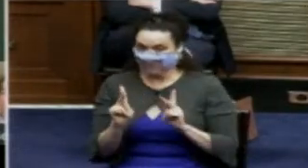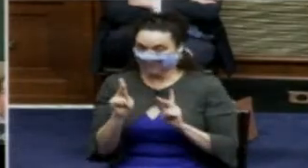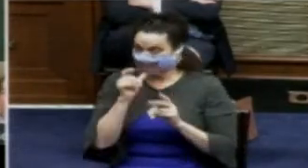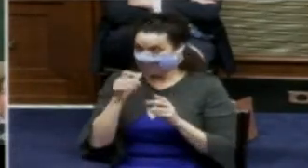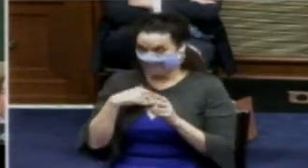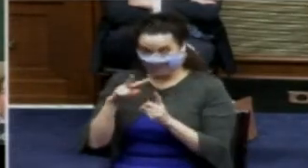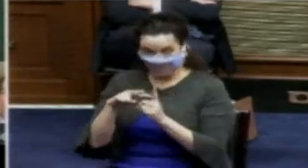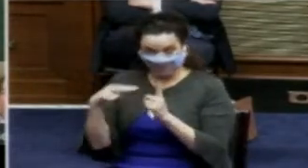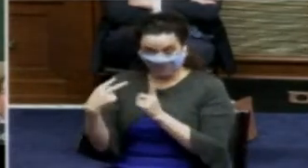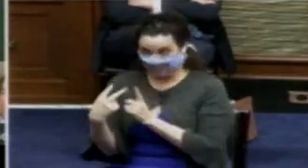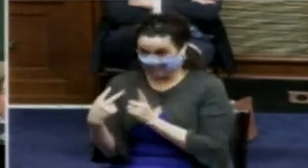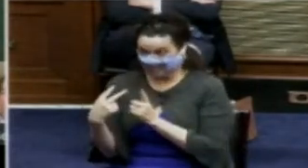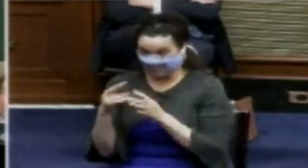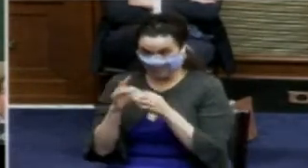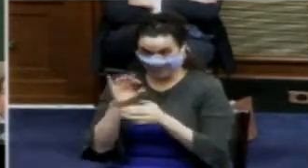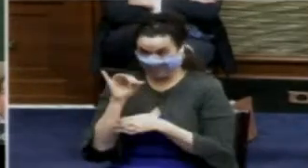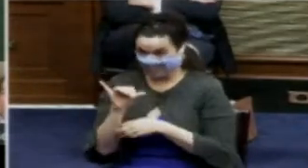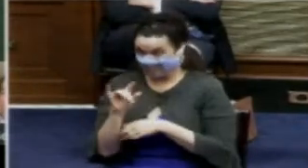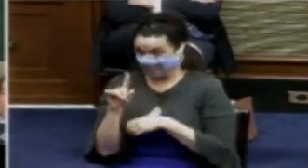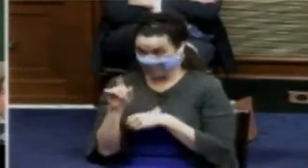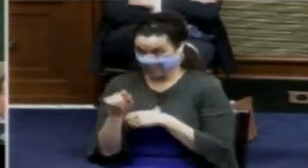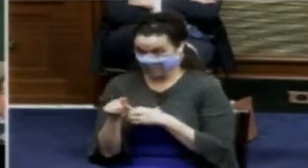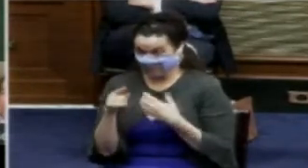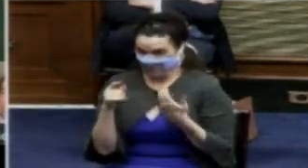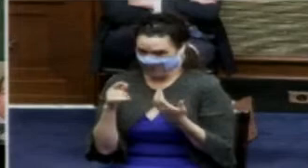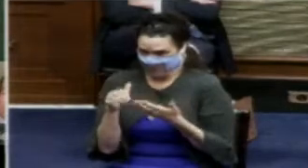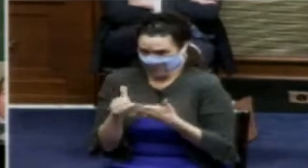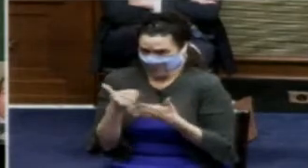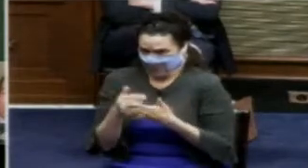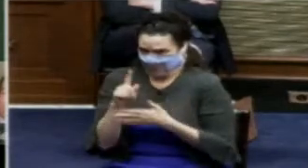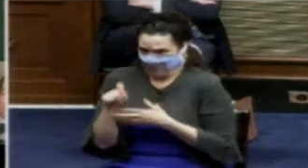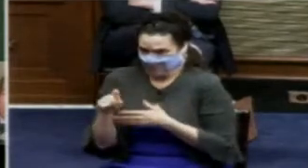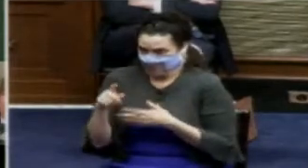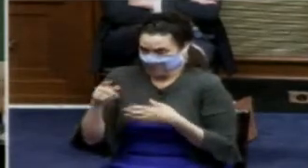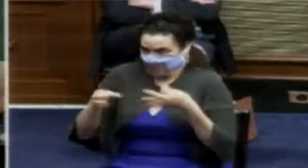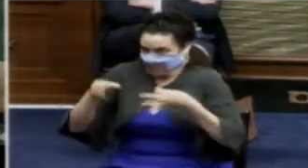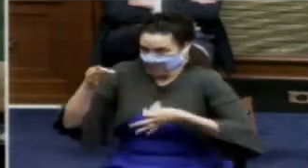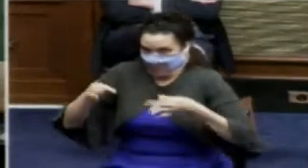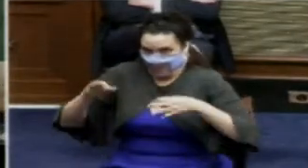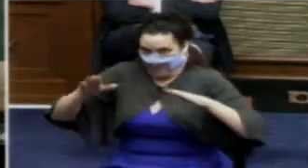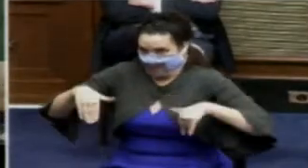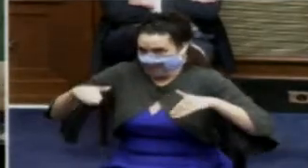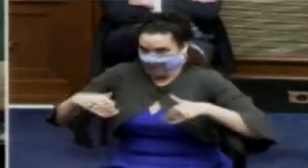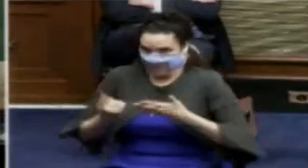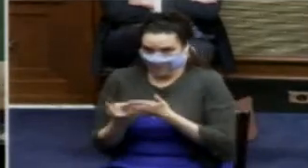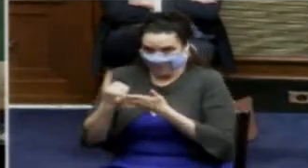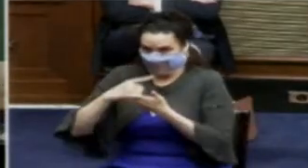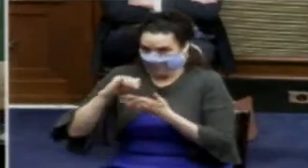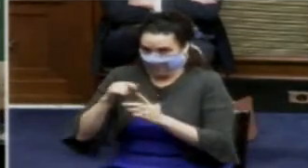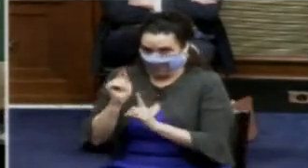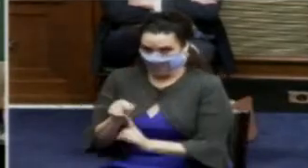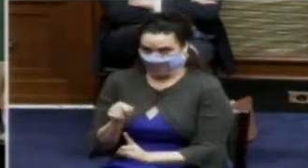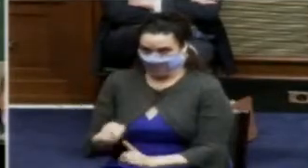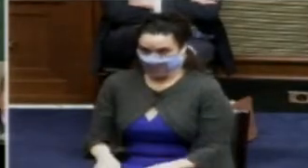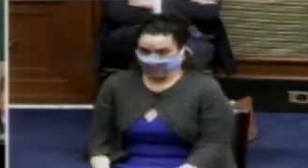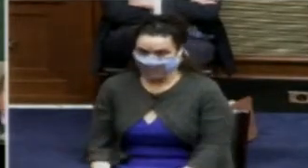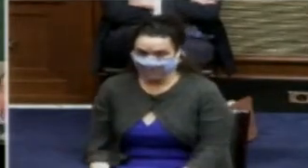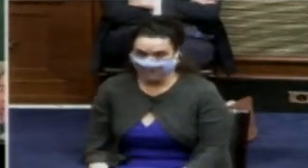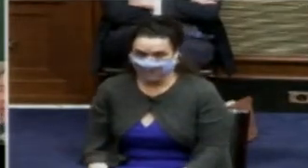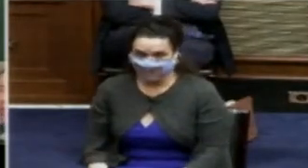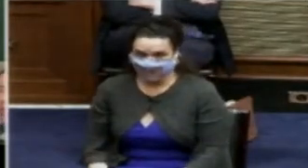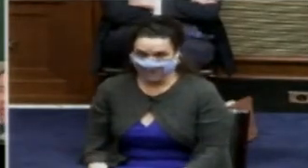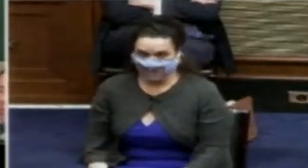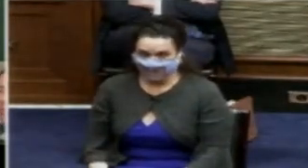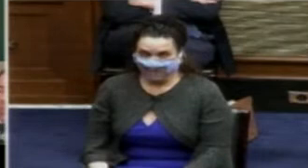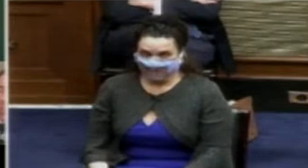because it's a novel question and we don't have guidance from the judiciary about how they would view that argument. So that's just